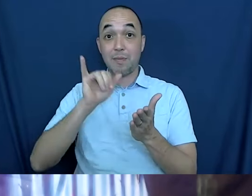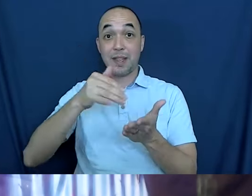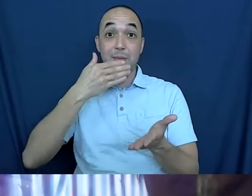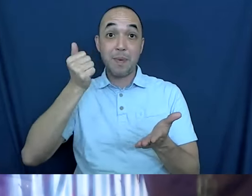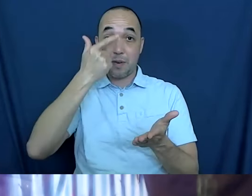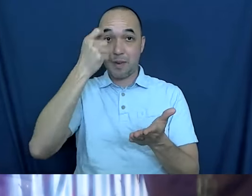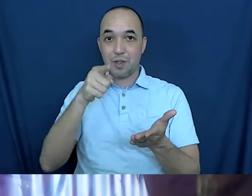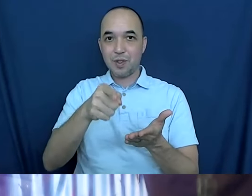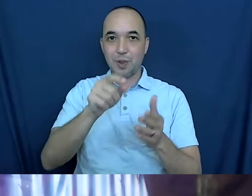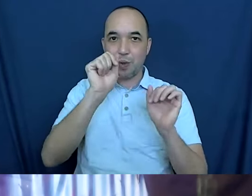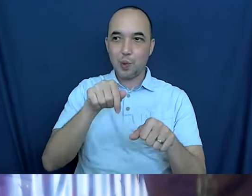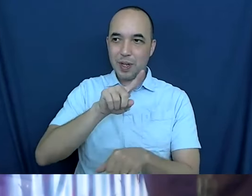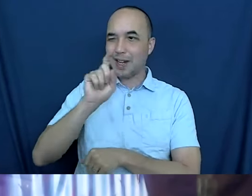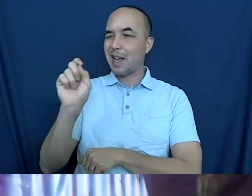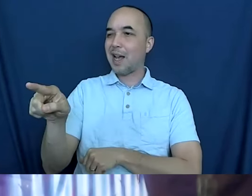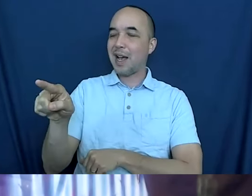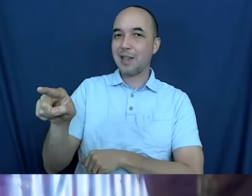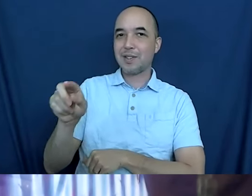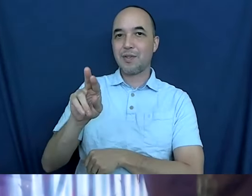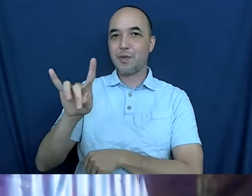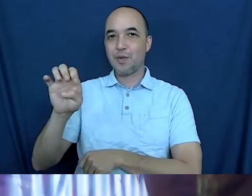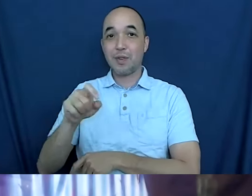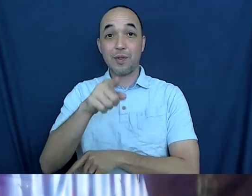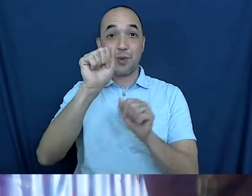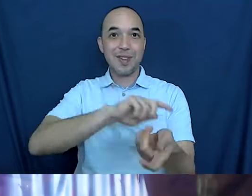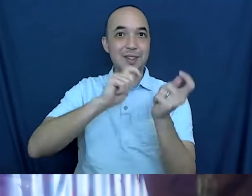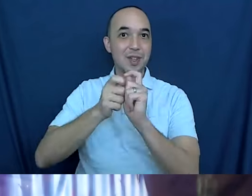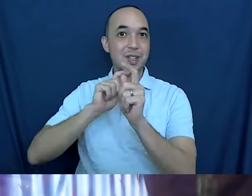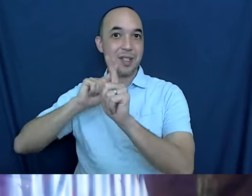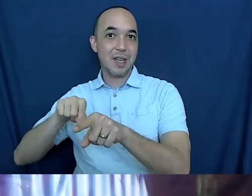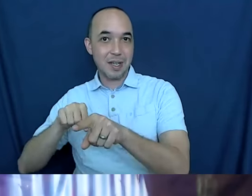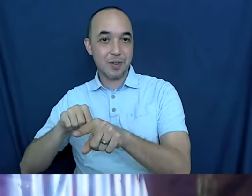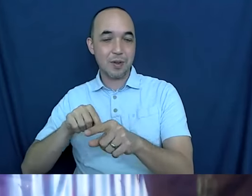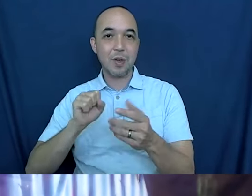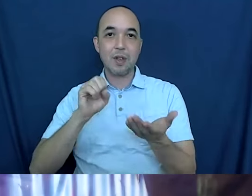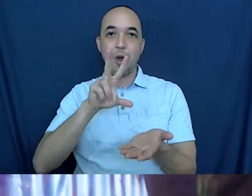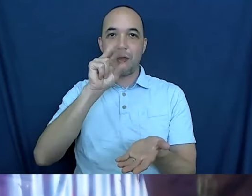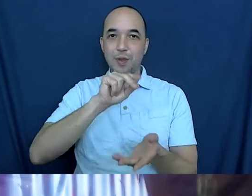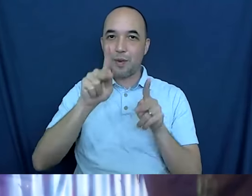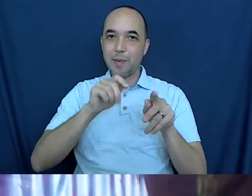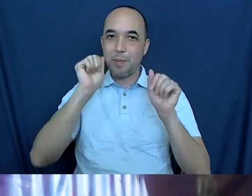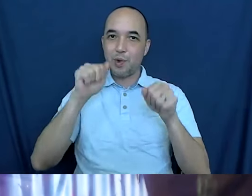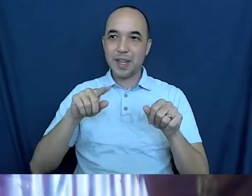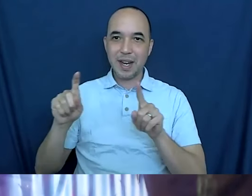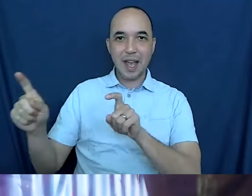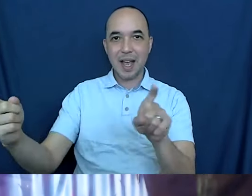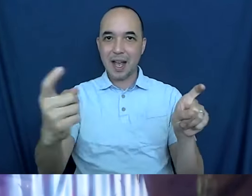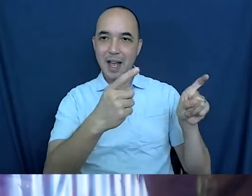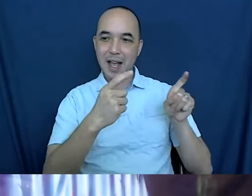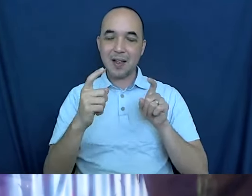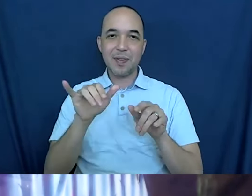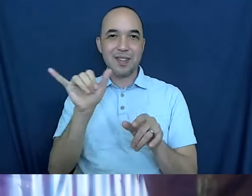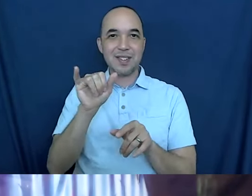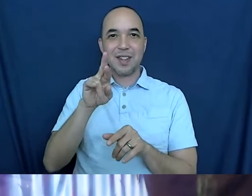can ask someone else the riddle and then change the answer, to be honest. Some 30 people could ask the same riddle to each other and all could